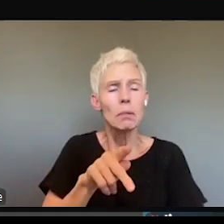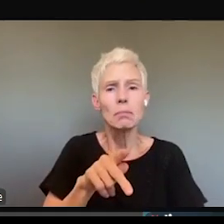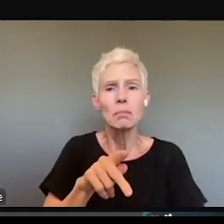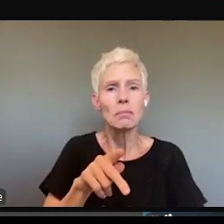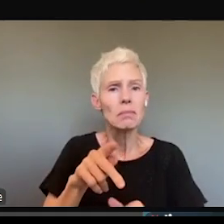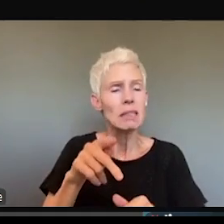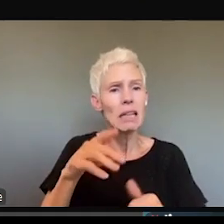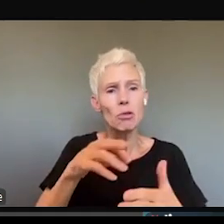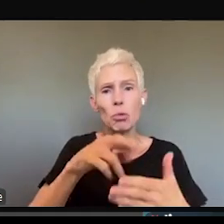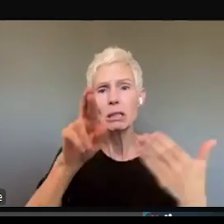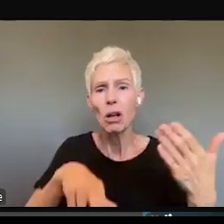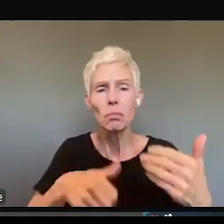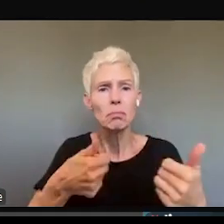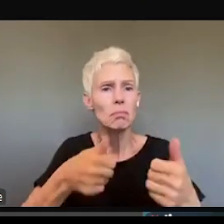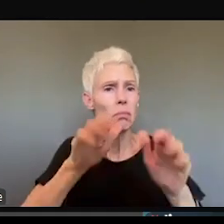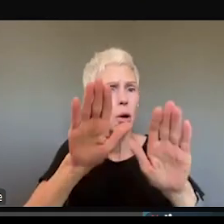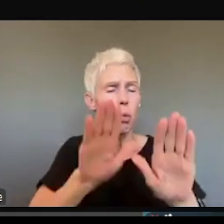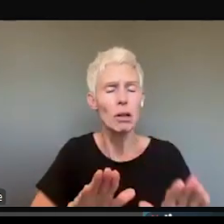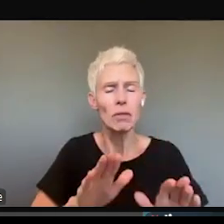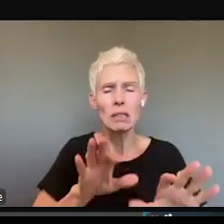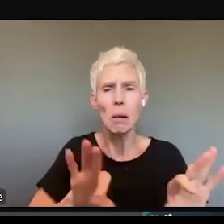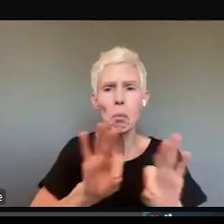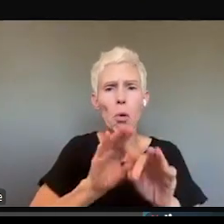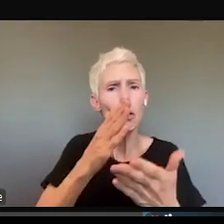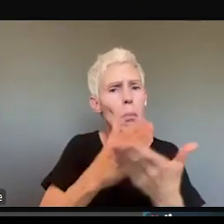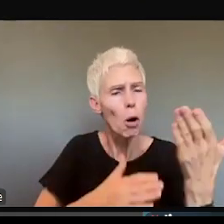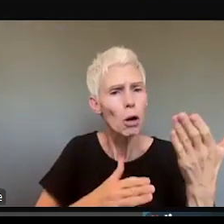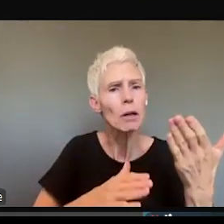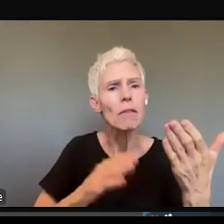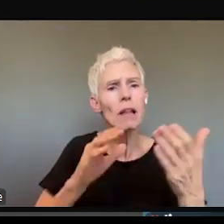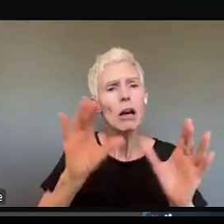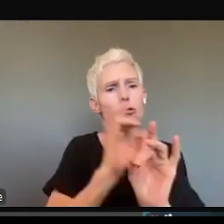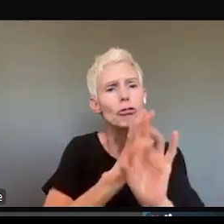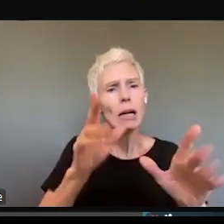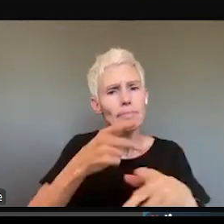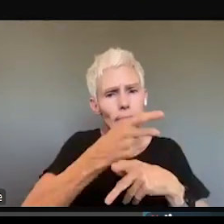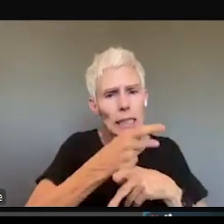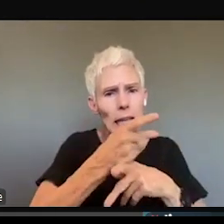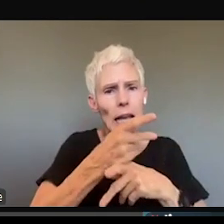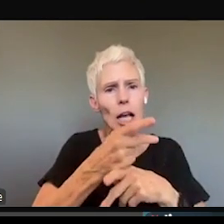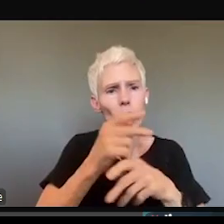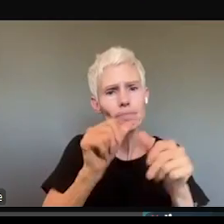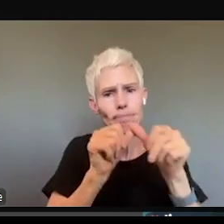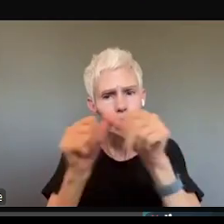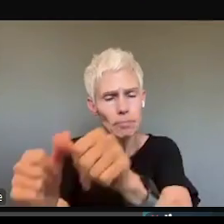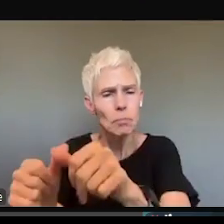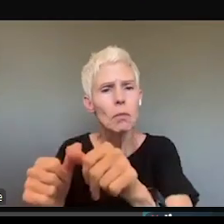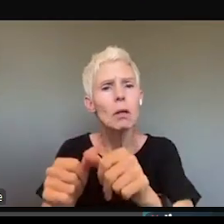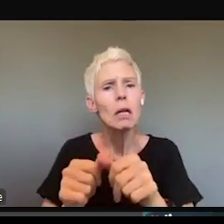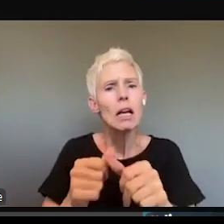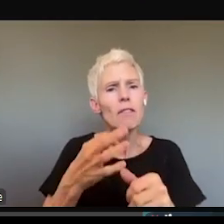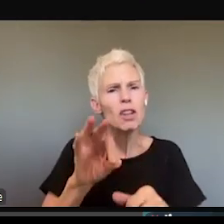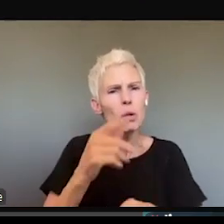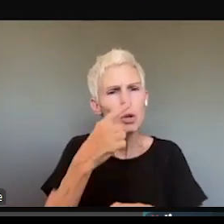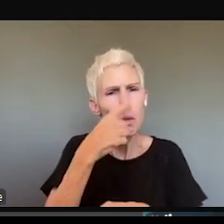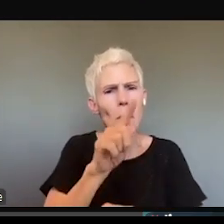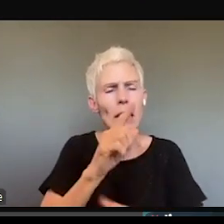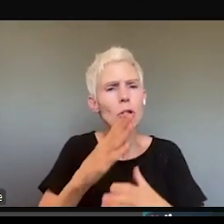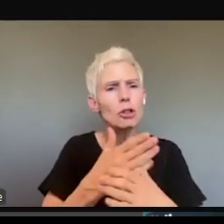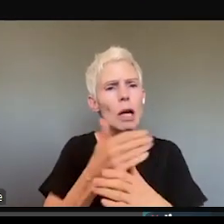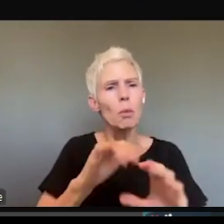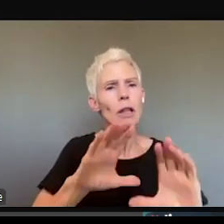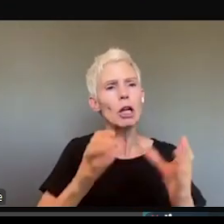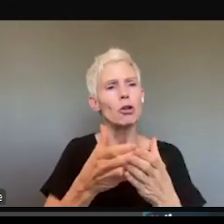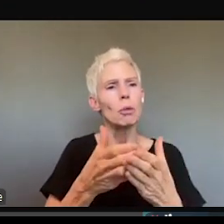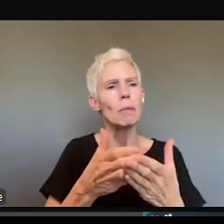It's such a crucial part of the crisis care continuum. And so I'm wondering if you'd be willing to share with the group a specific sort of